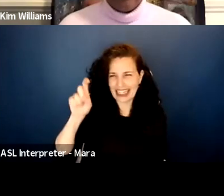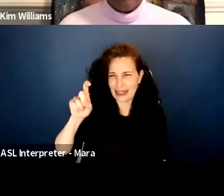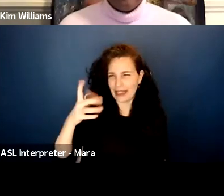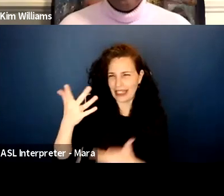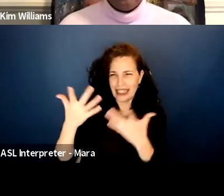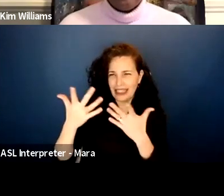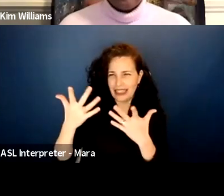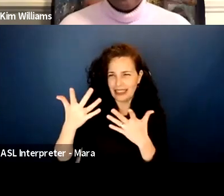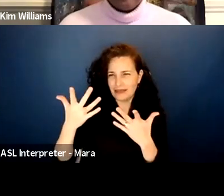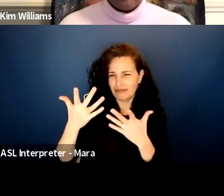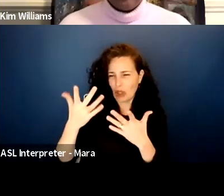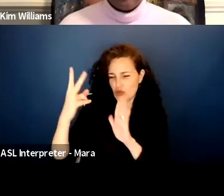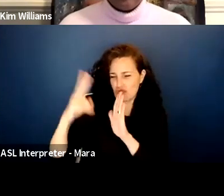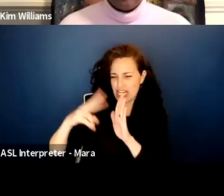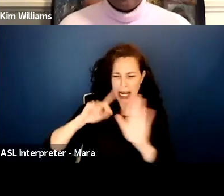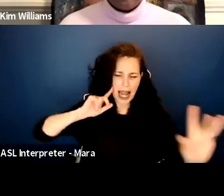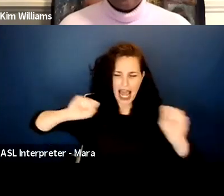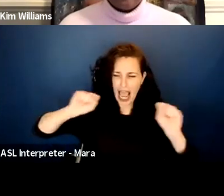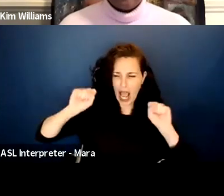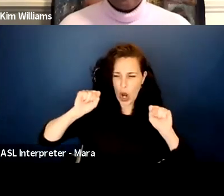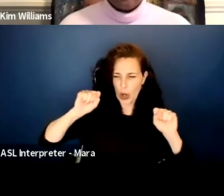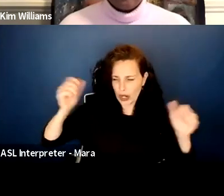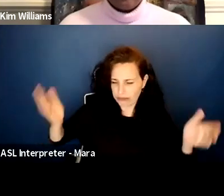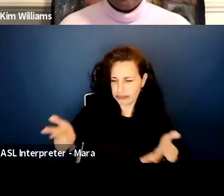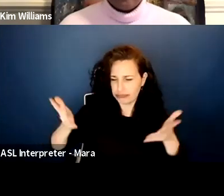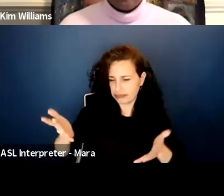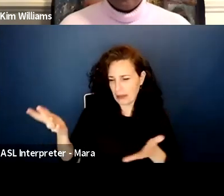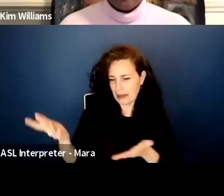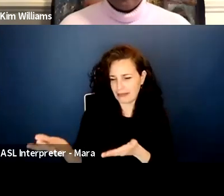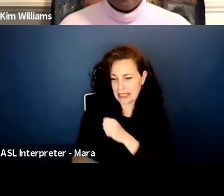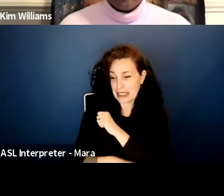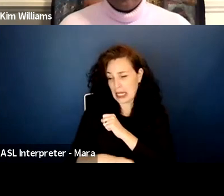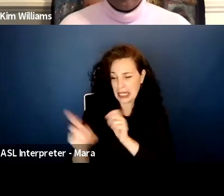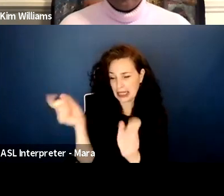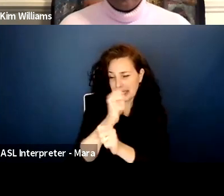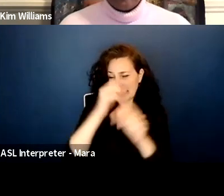what are you looking for? What is the best advice you can give an actor self-taping with a reader?